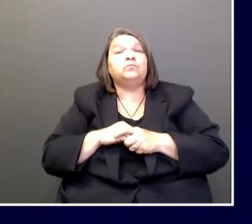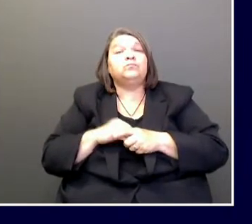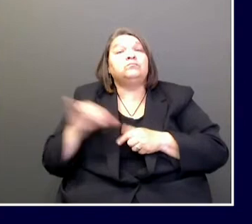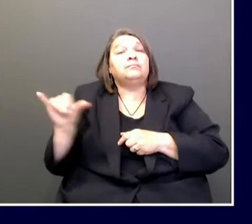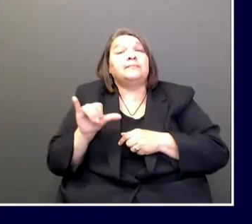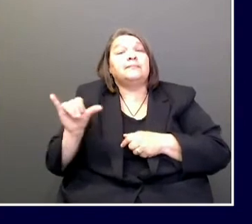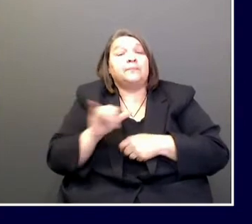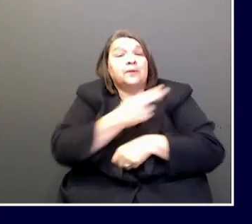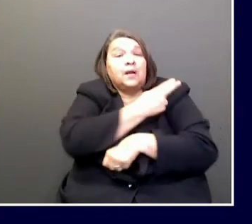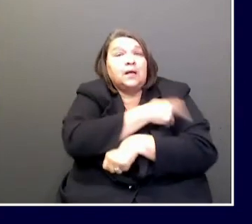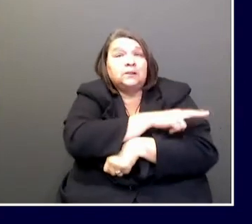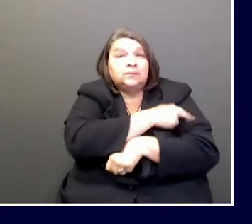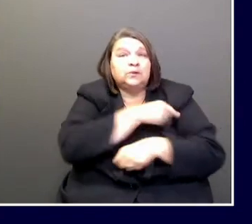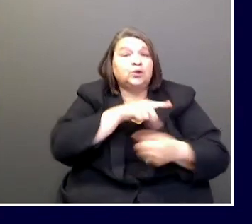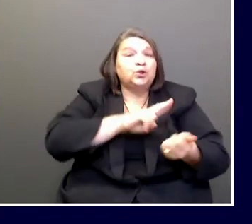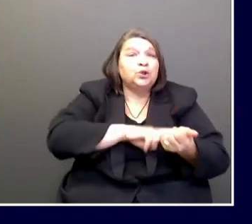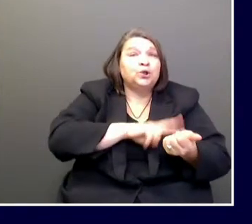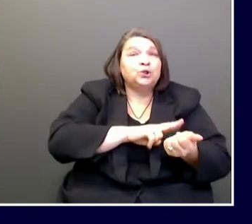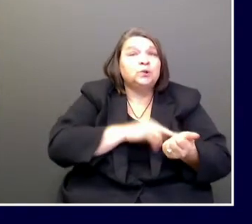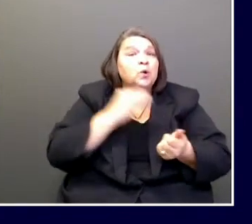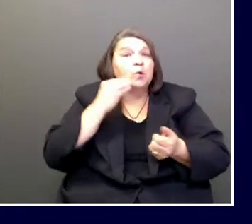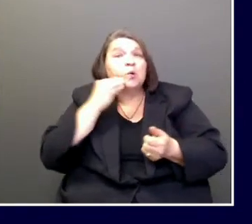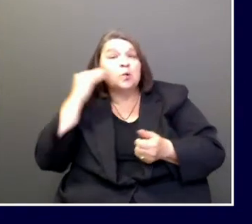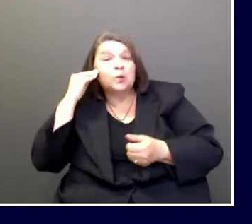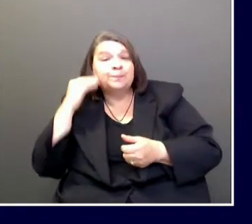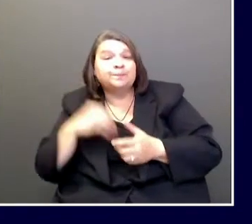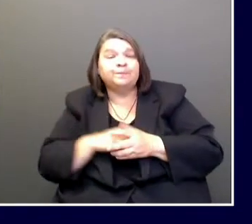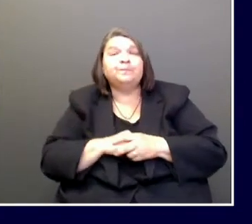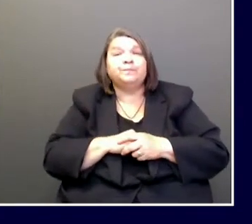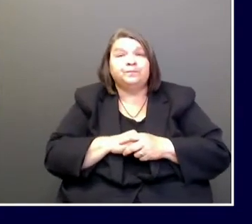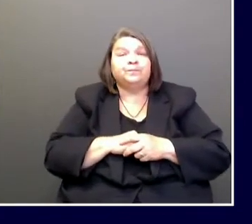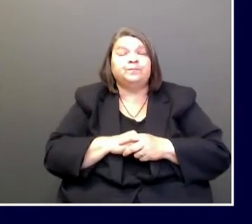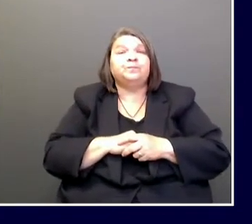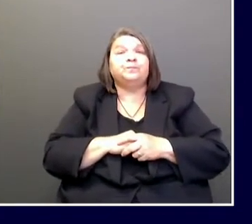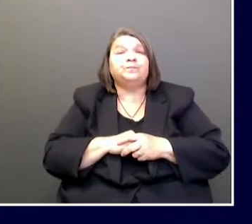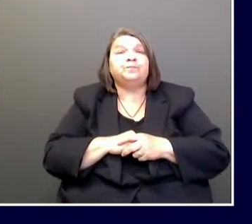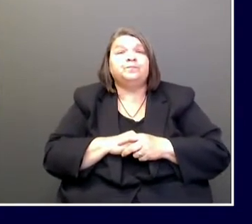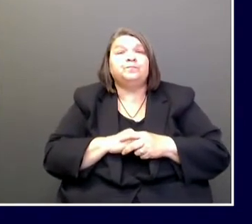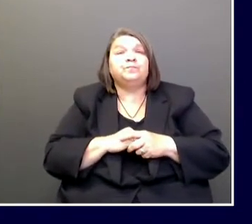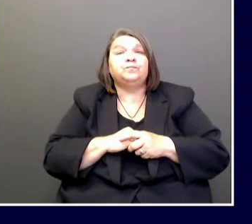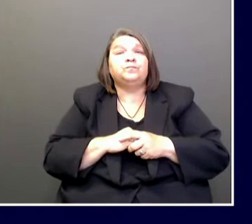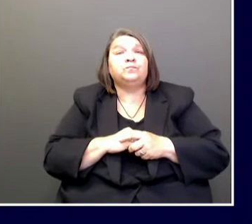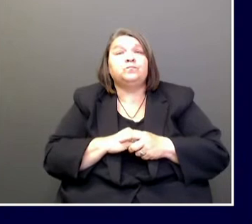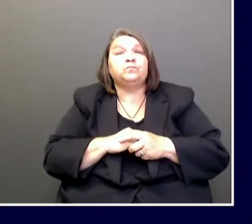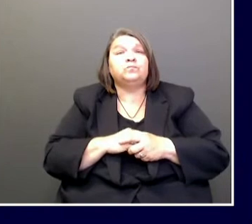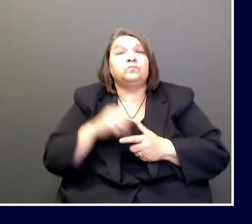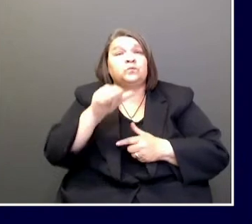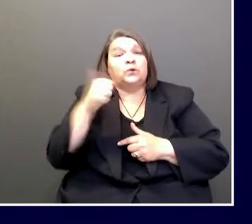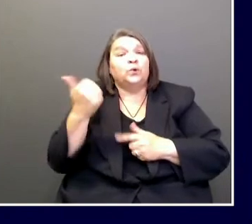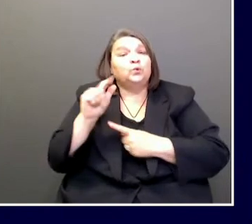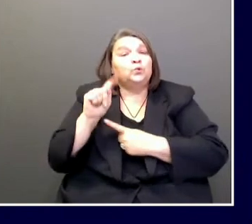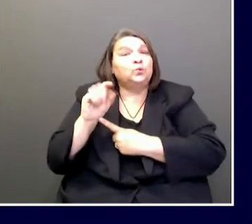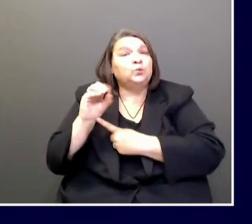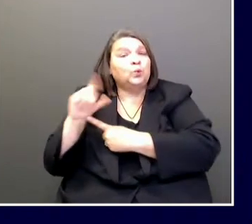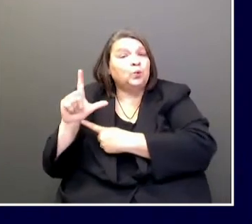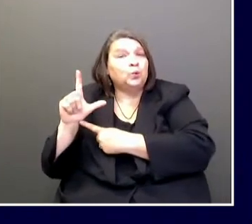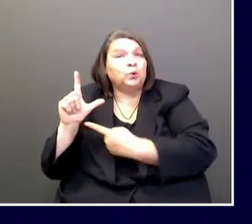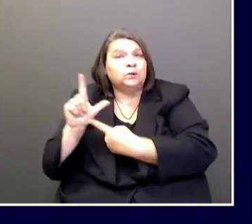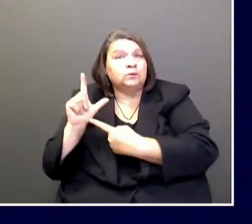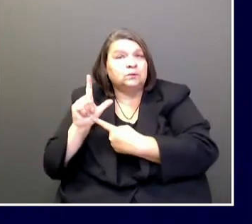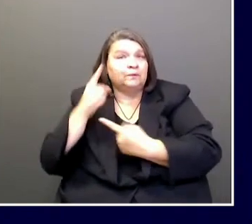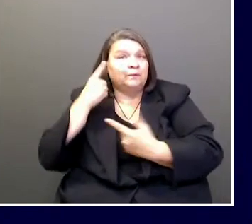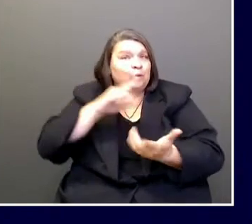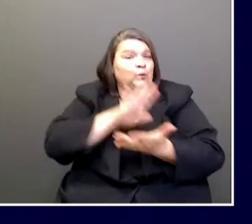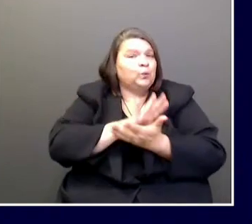nursing facilities. This will be yet another tool for schools to be able to use to figure out how to target their efforts. We'll